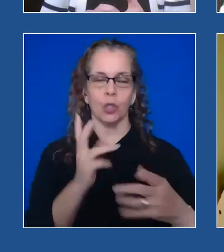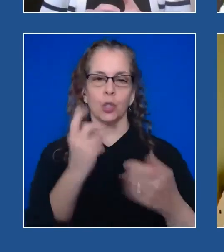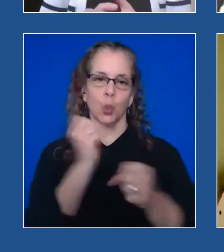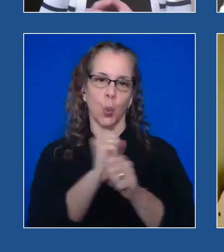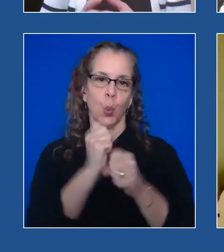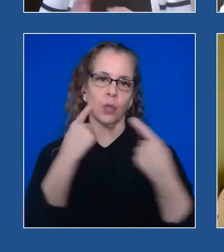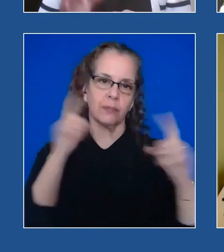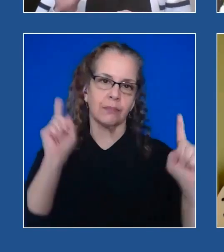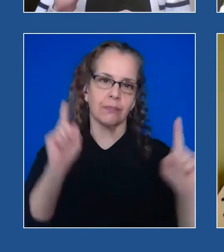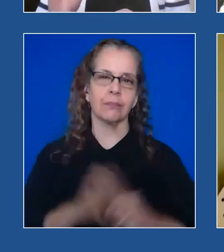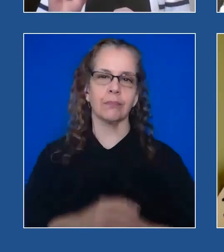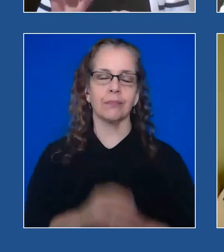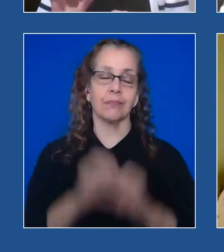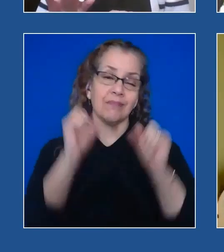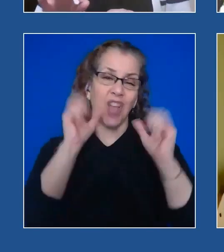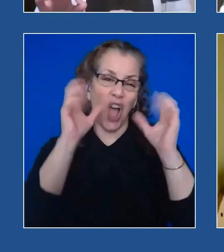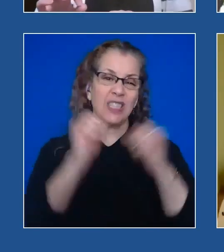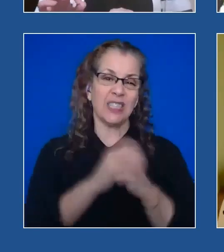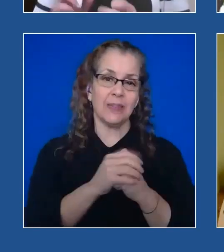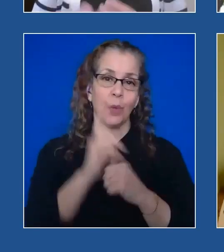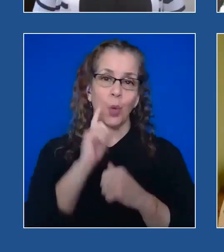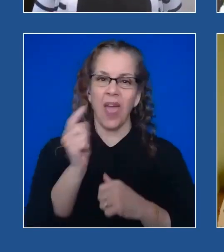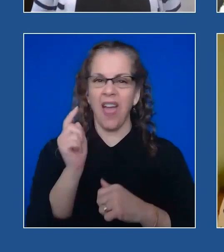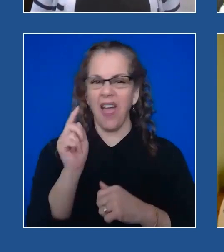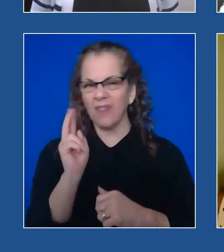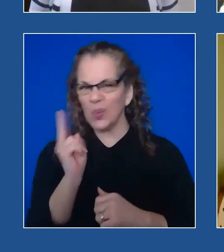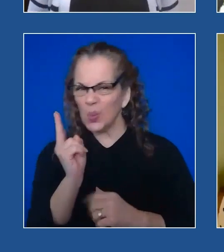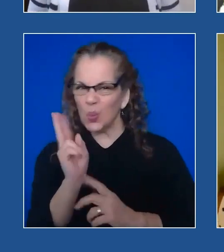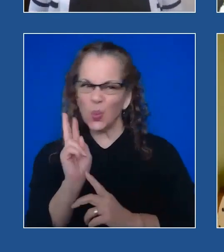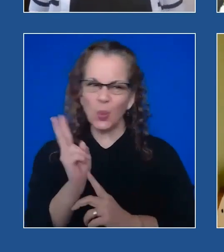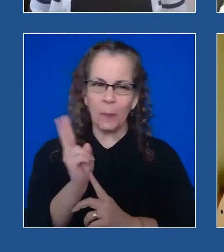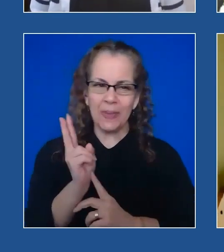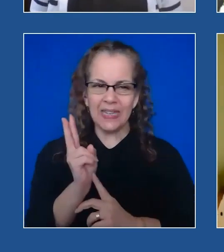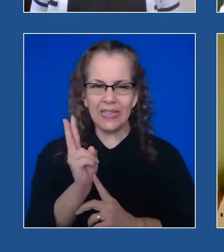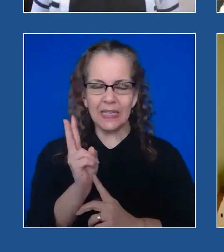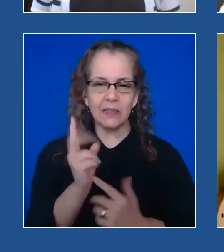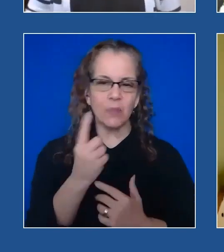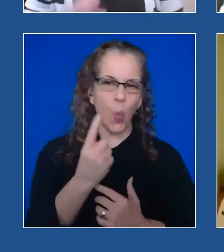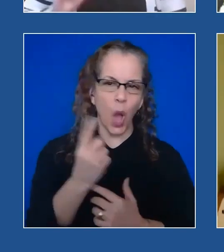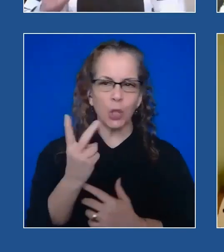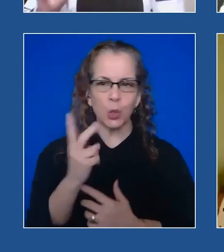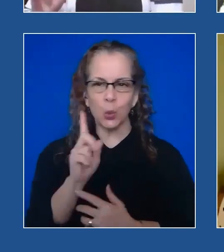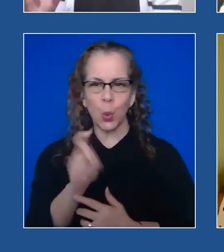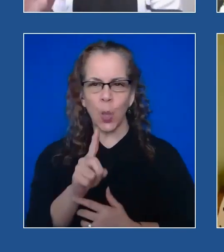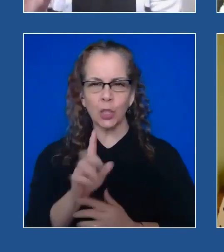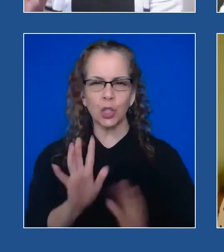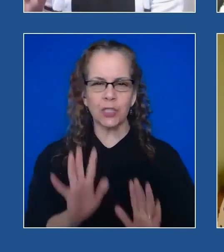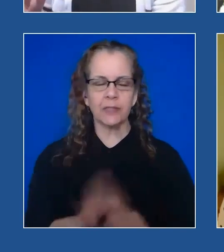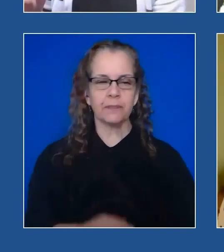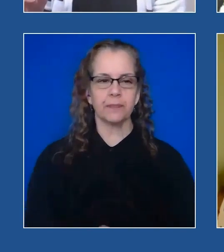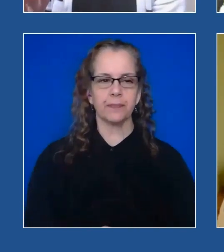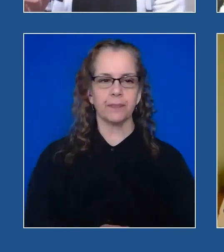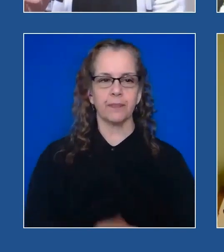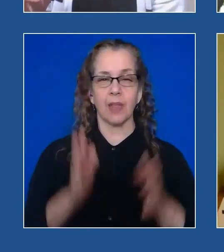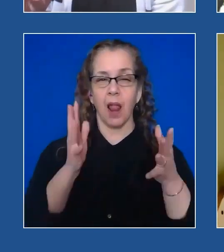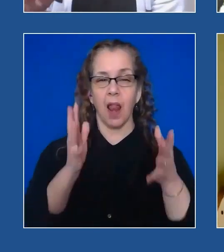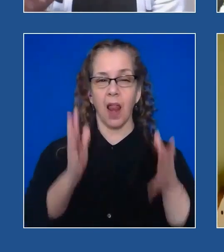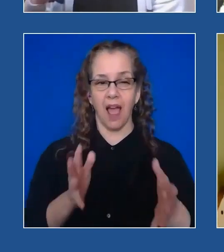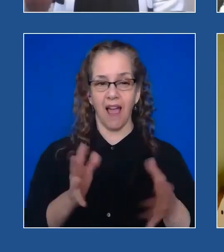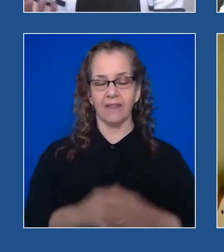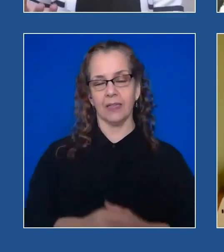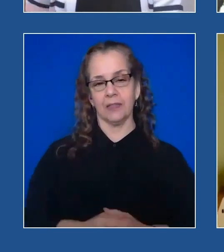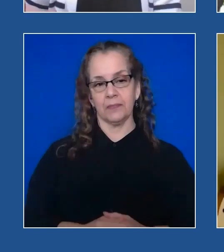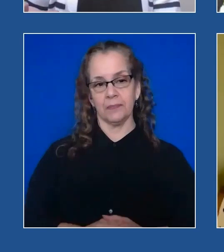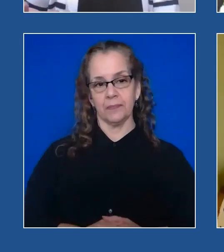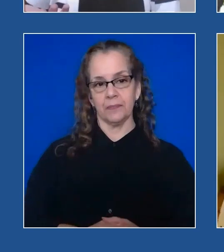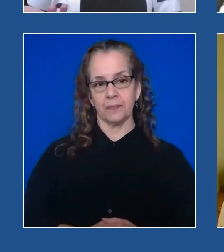Awesome. We've only got a couple more minutes, time for a couple more questions. This idea of, and